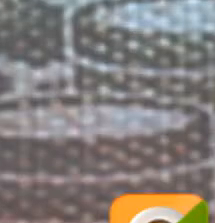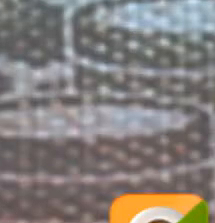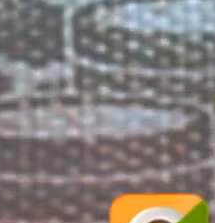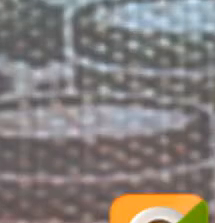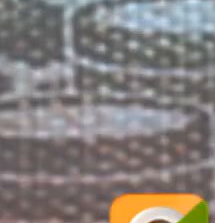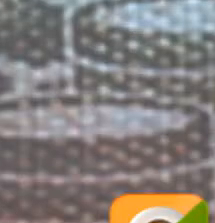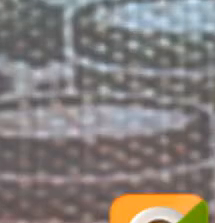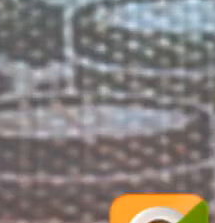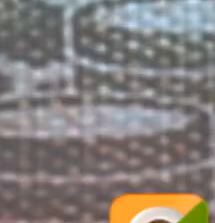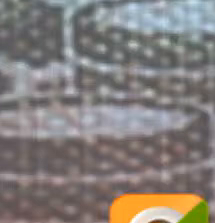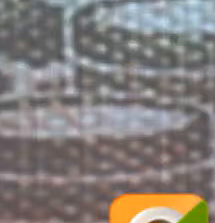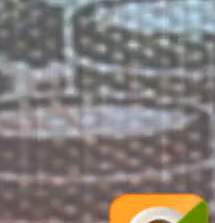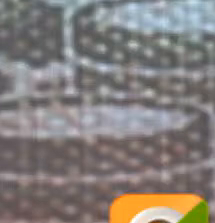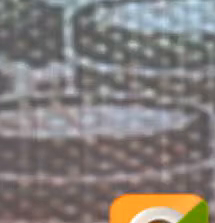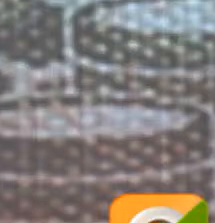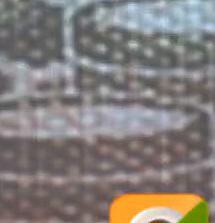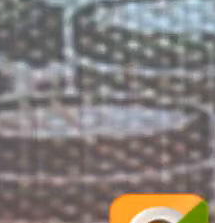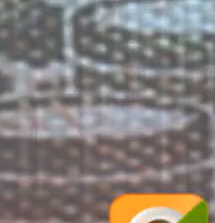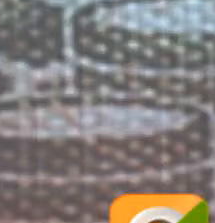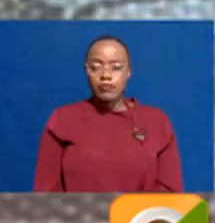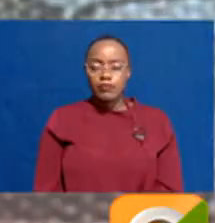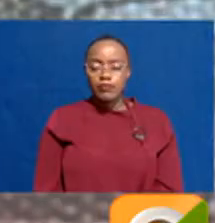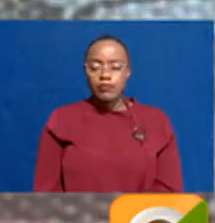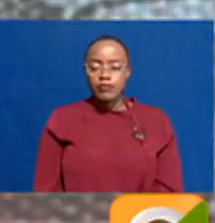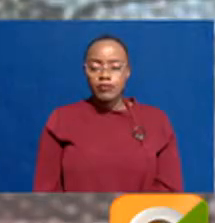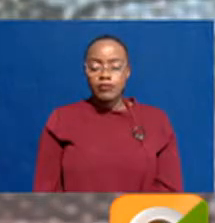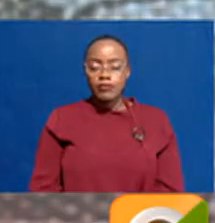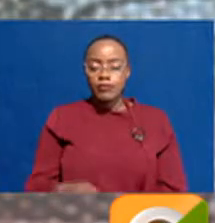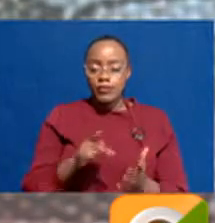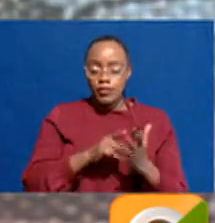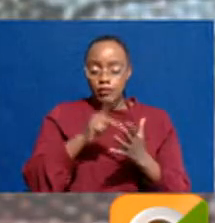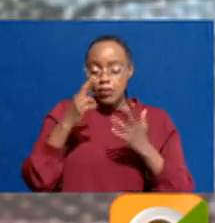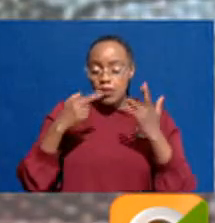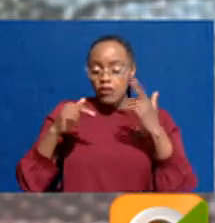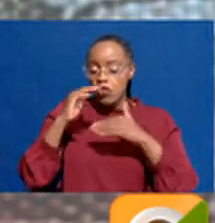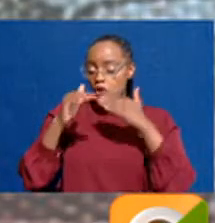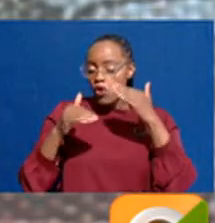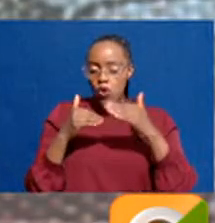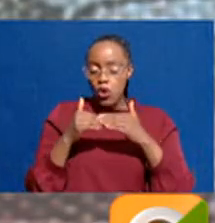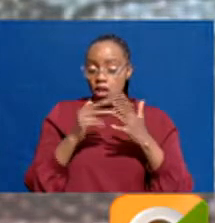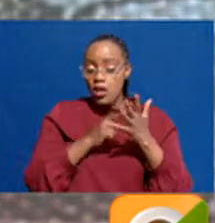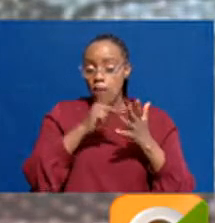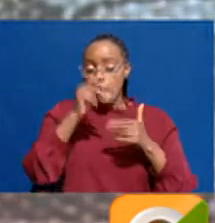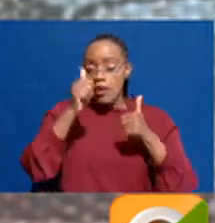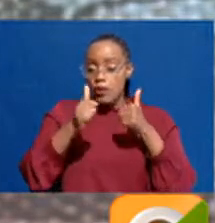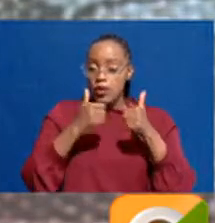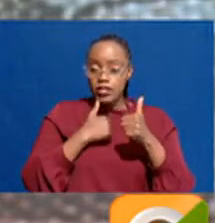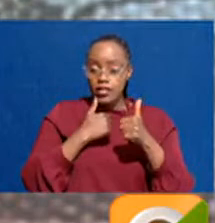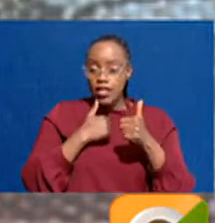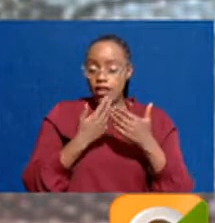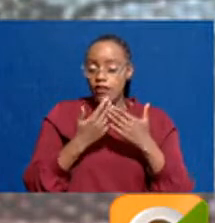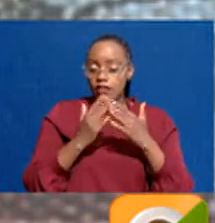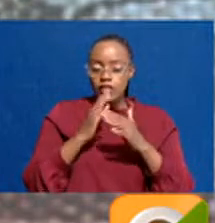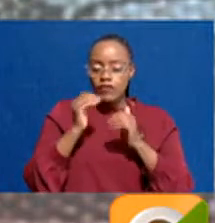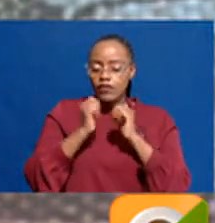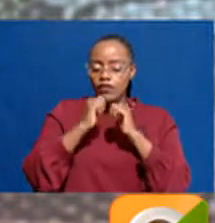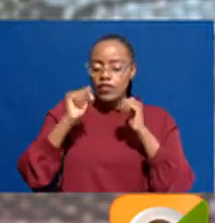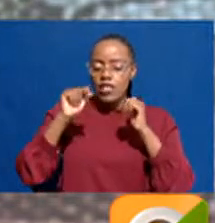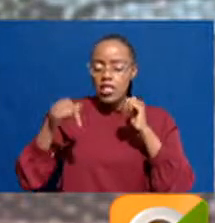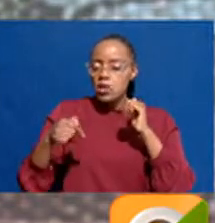the category that is being mentioned here. Mm-hmm. And there is no pay that is lower than 15,000,